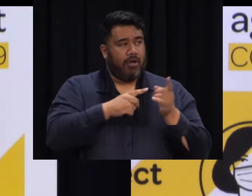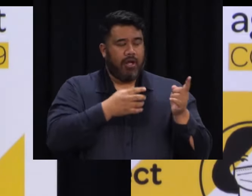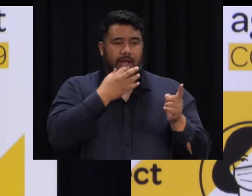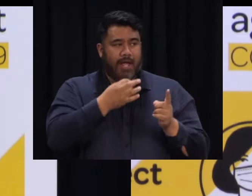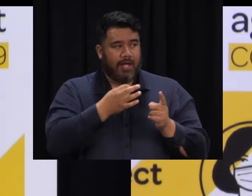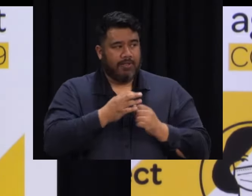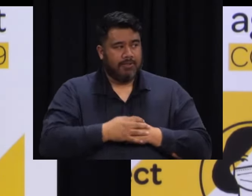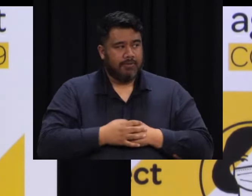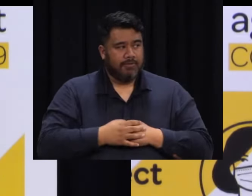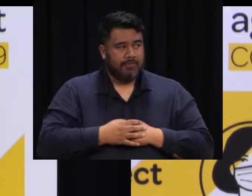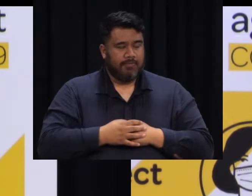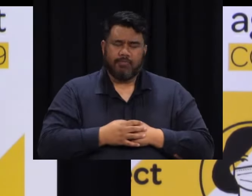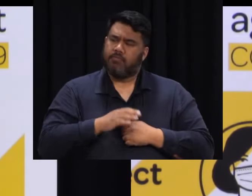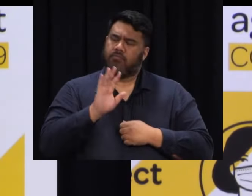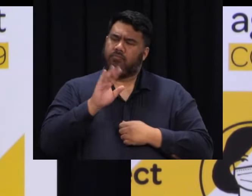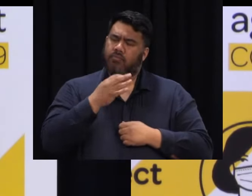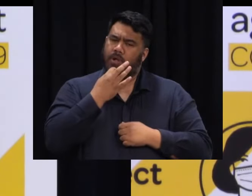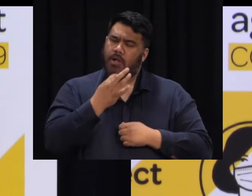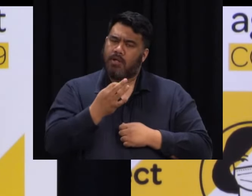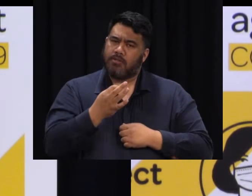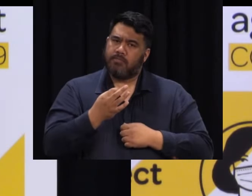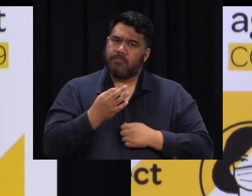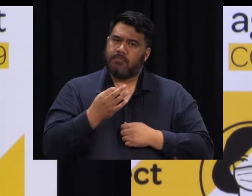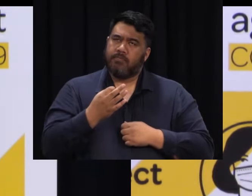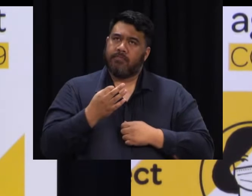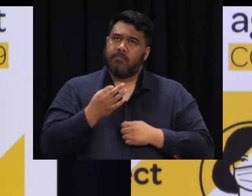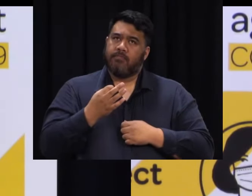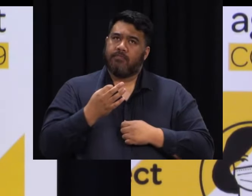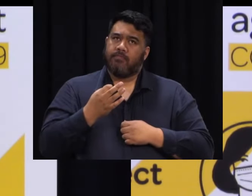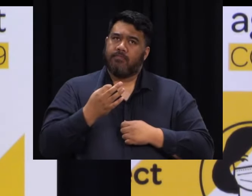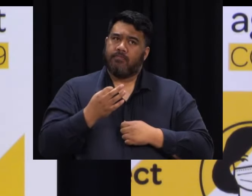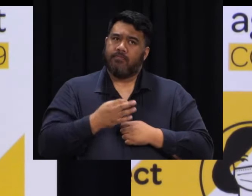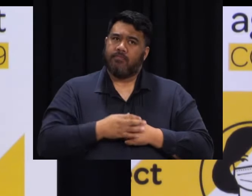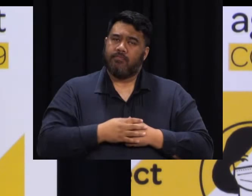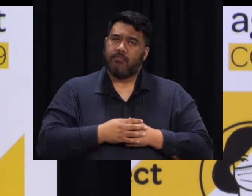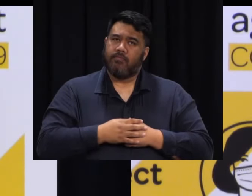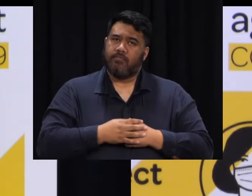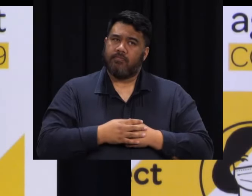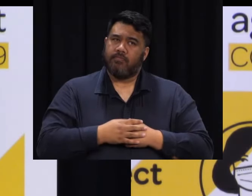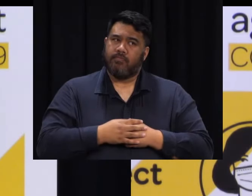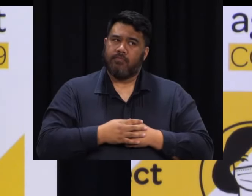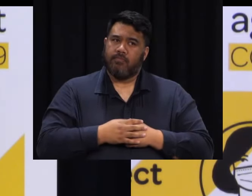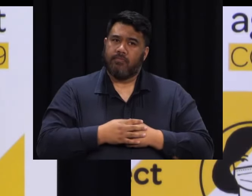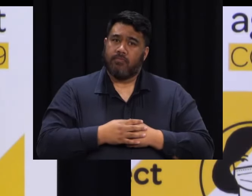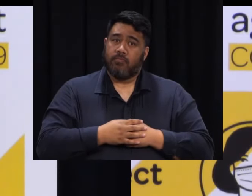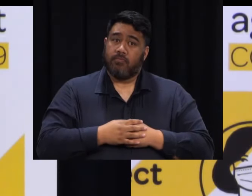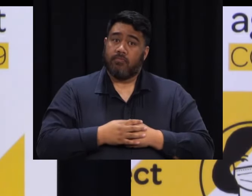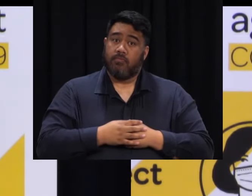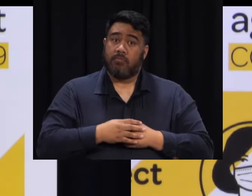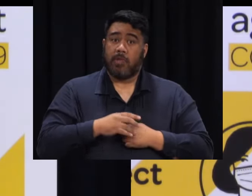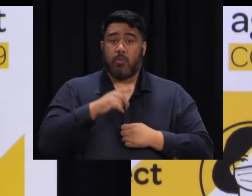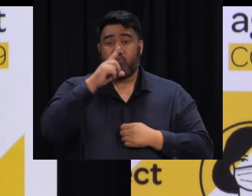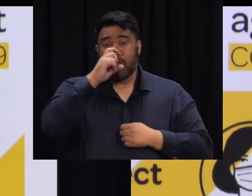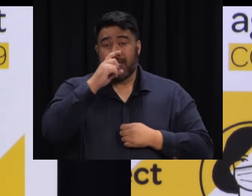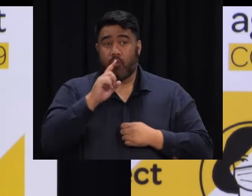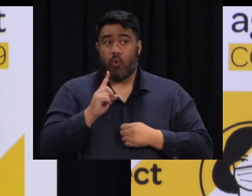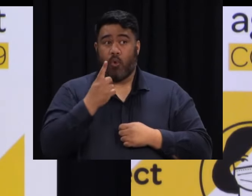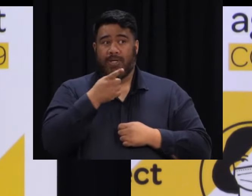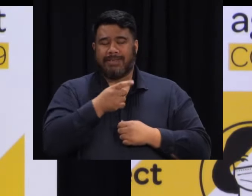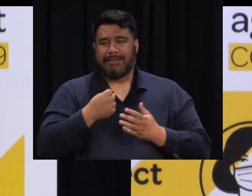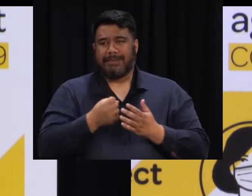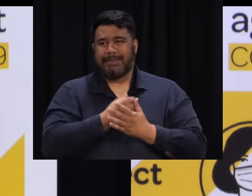would happen to, what the prompts would be for you to have to move back into level 4 again? And also what